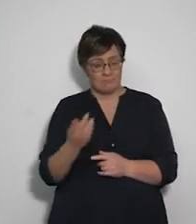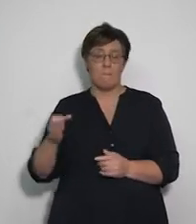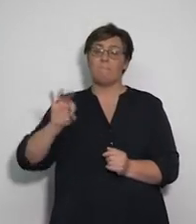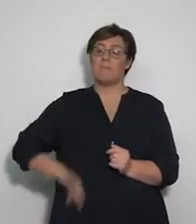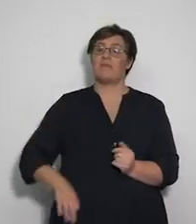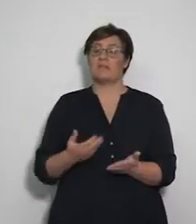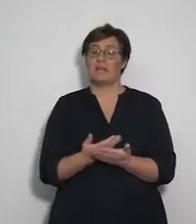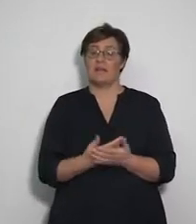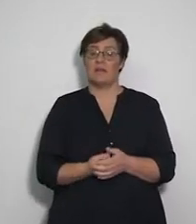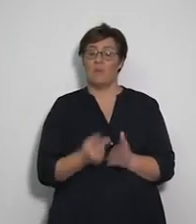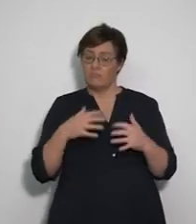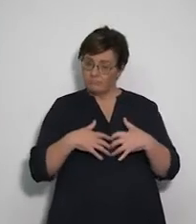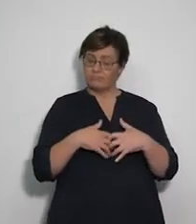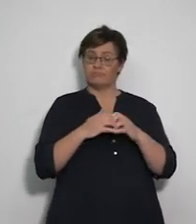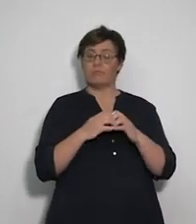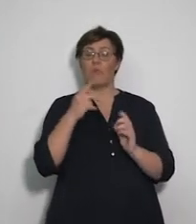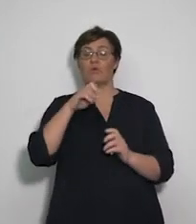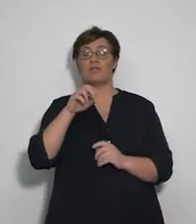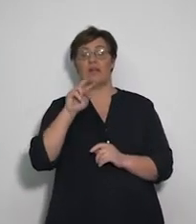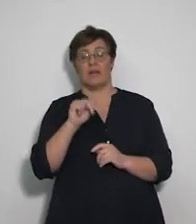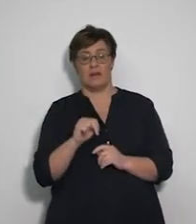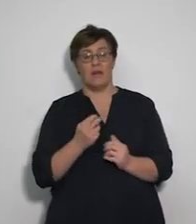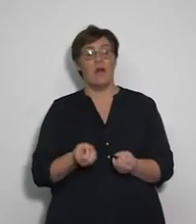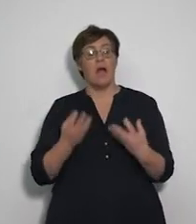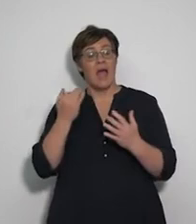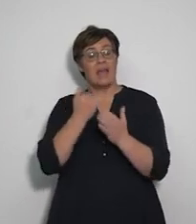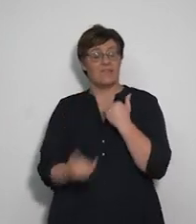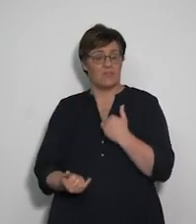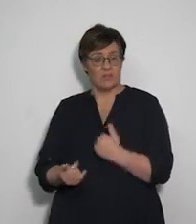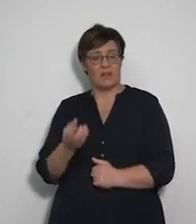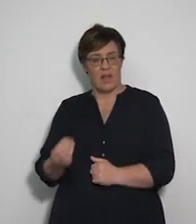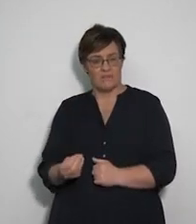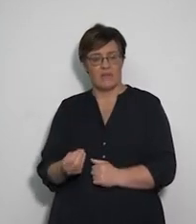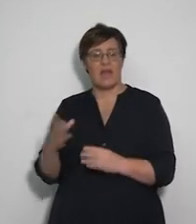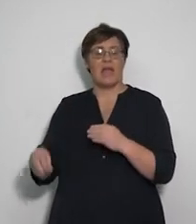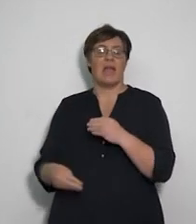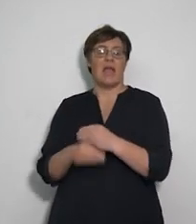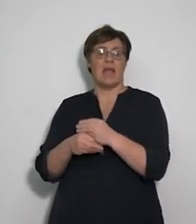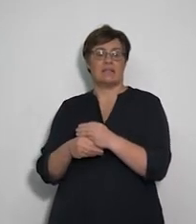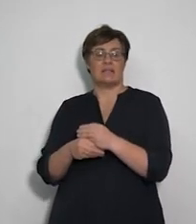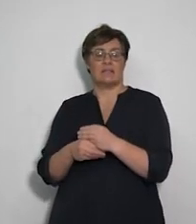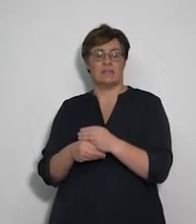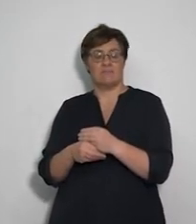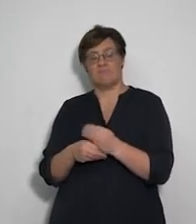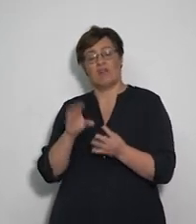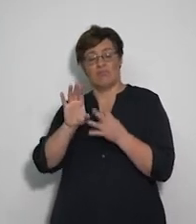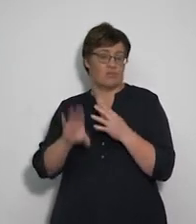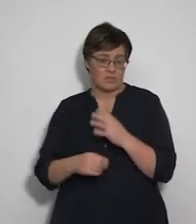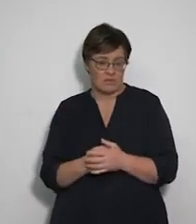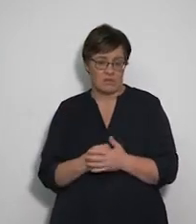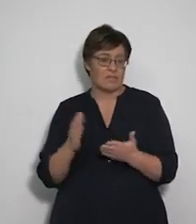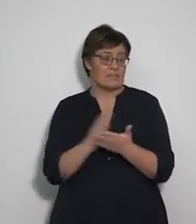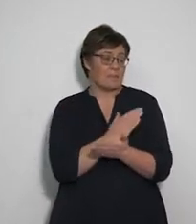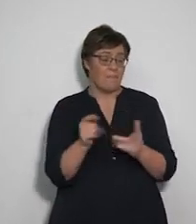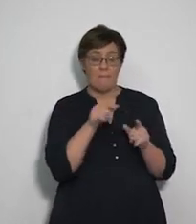be beneficial, where it creates a protein that gives some individuals an added feature. For example,